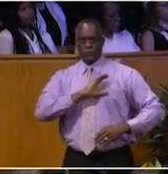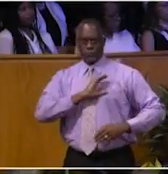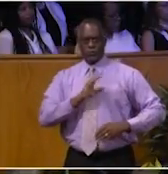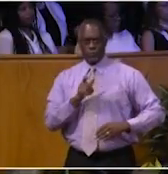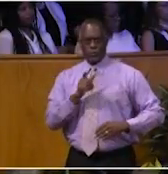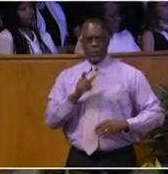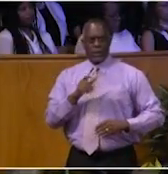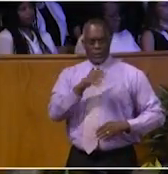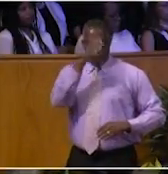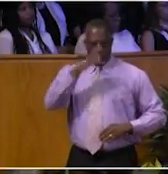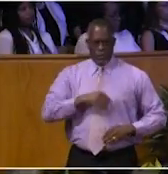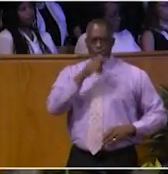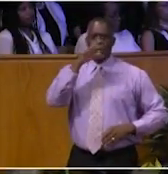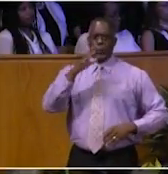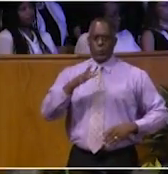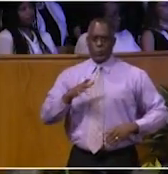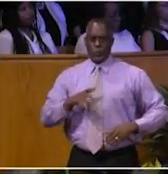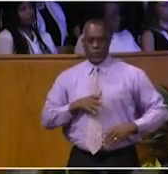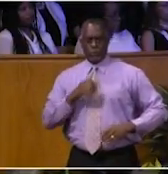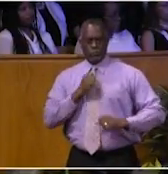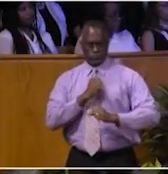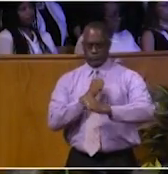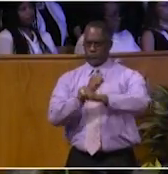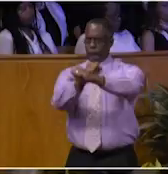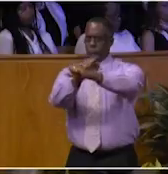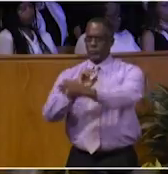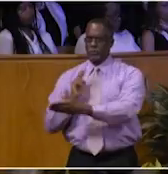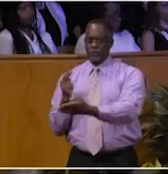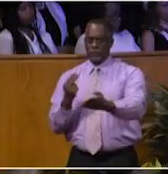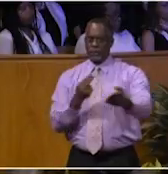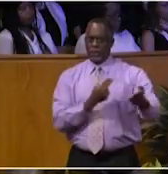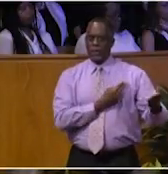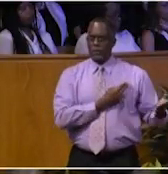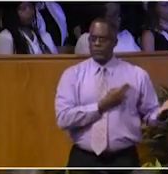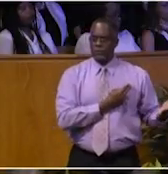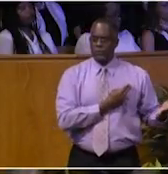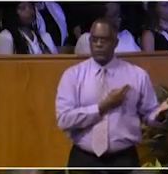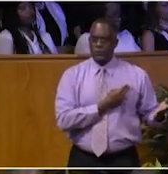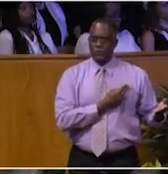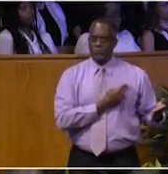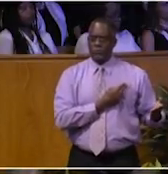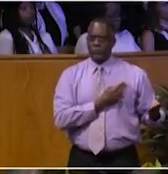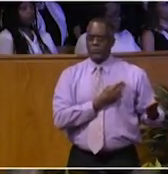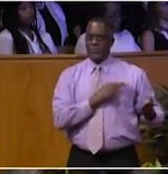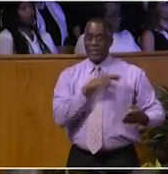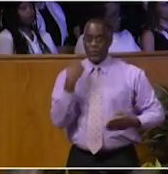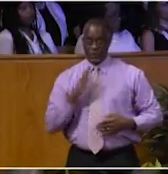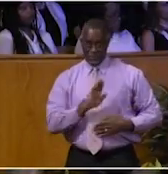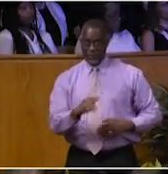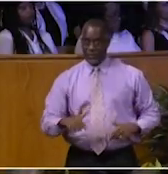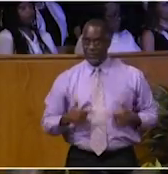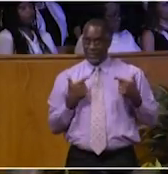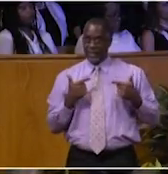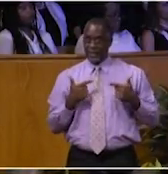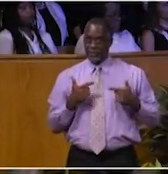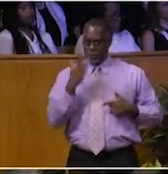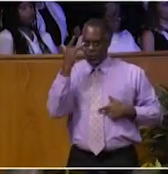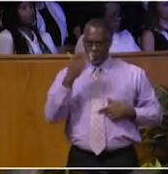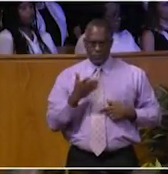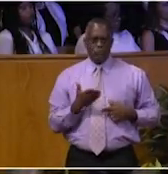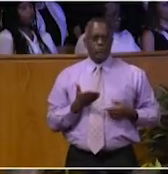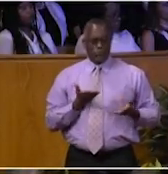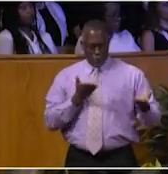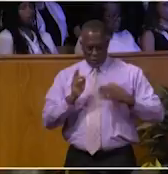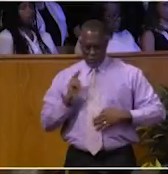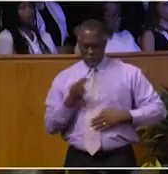women who put their lives on the line to protect and to serve us as we march through